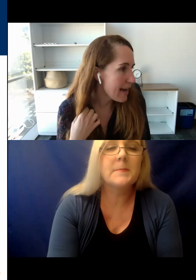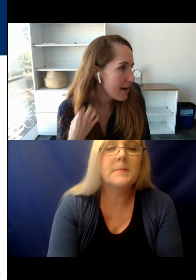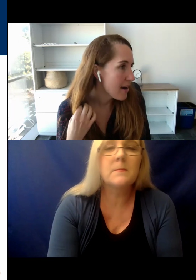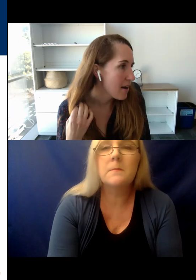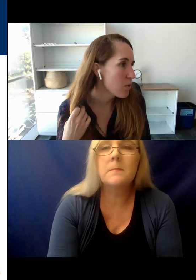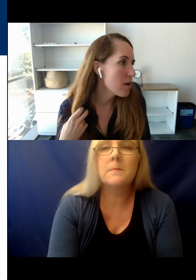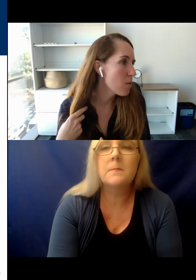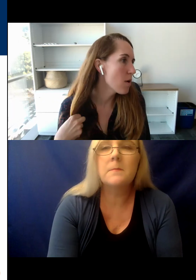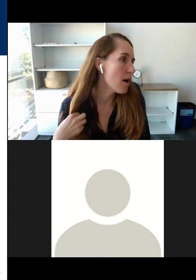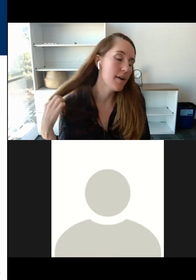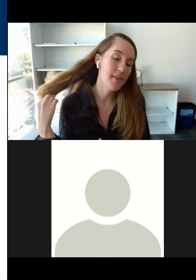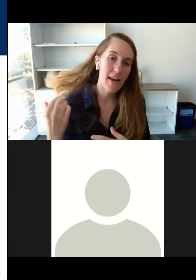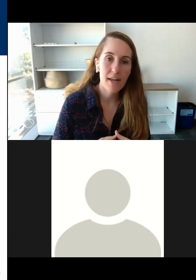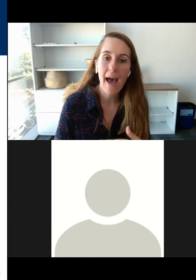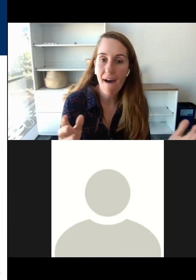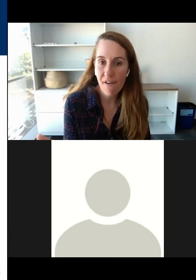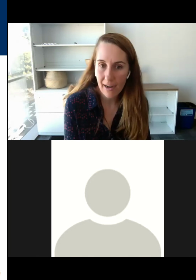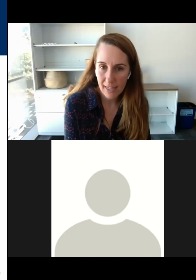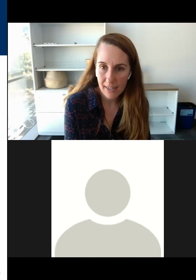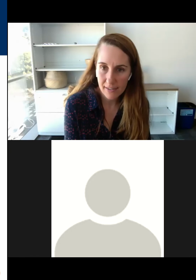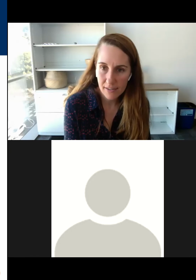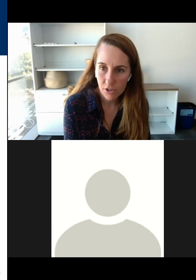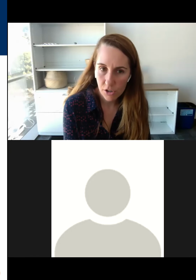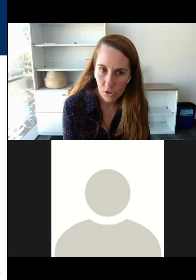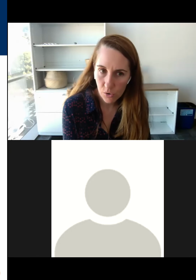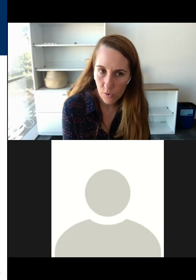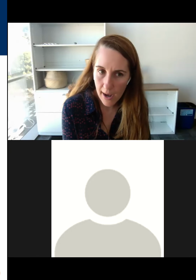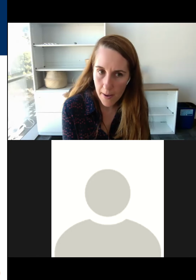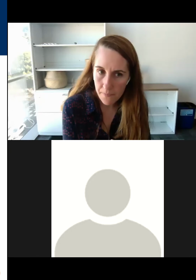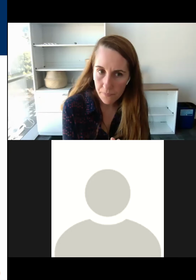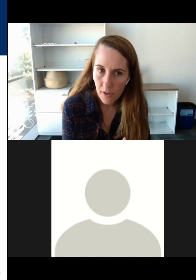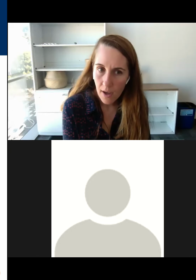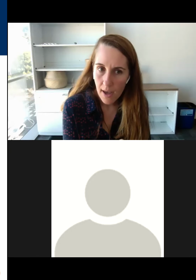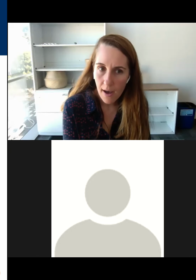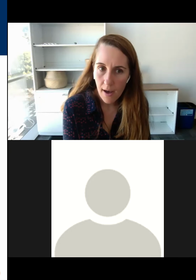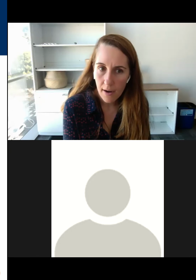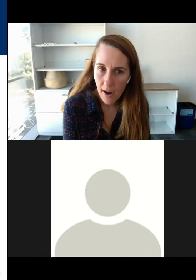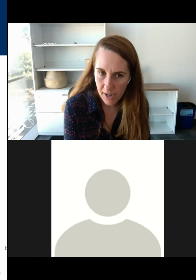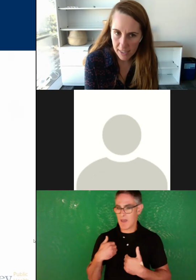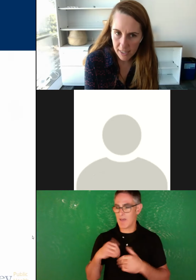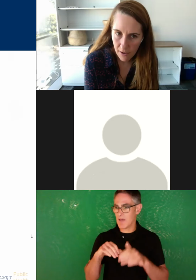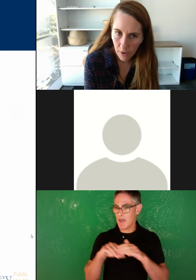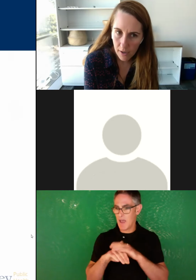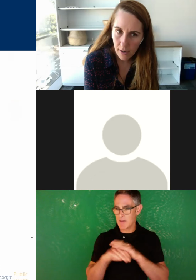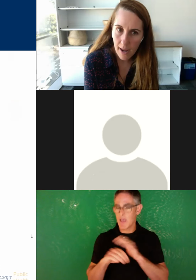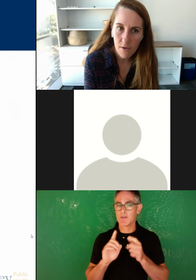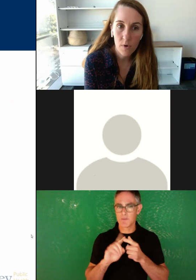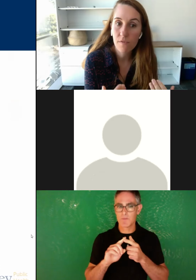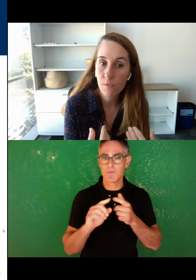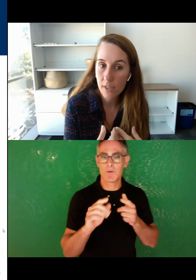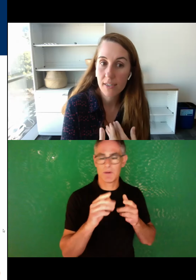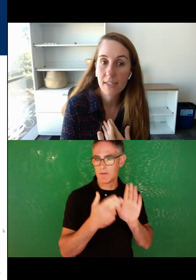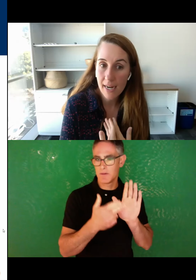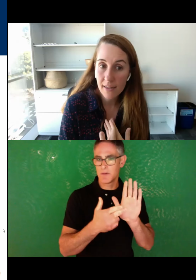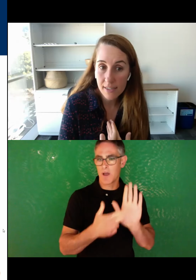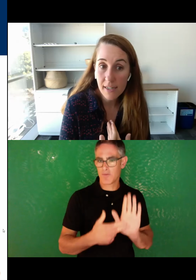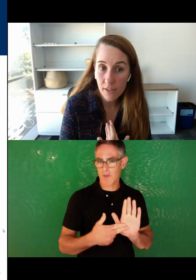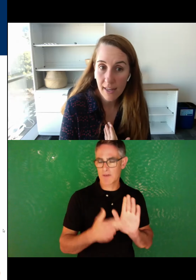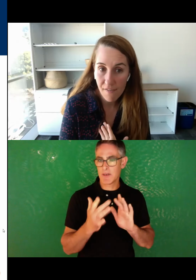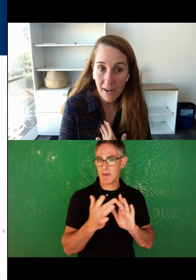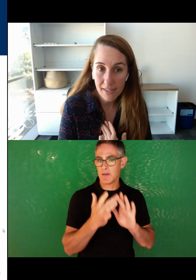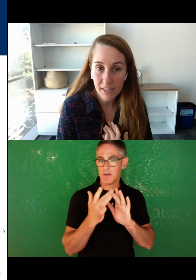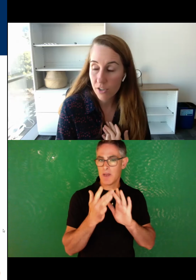AAAs that have access to a contracting network, and we're getting